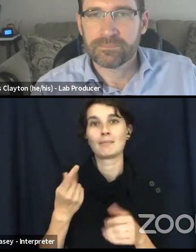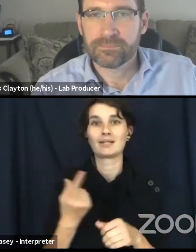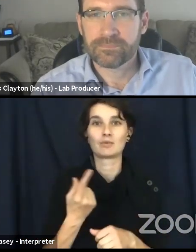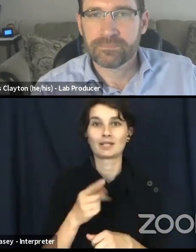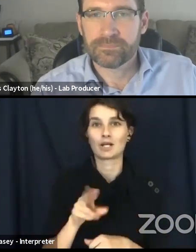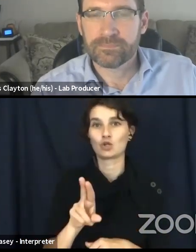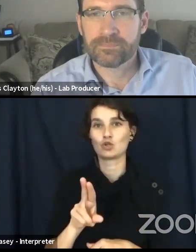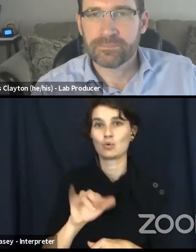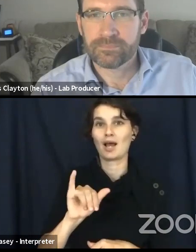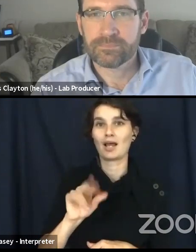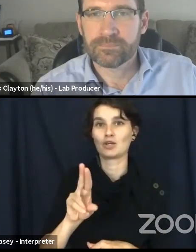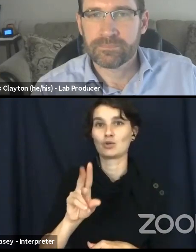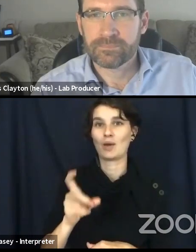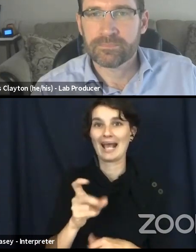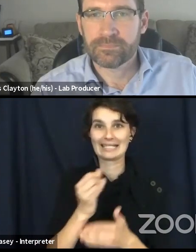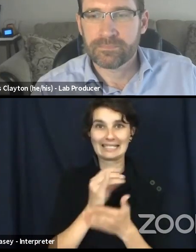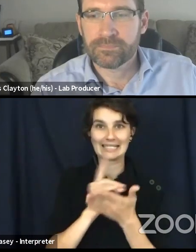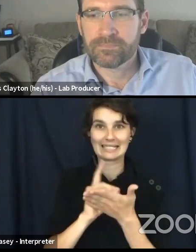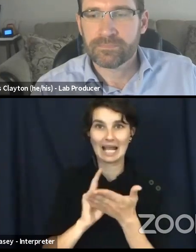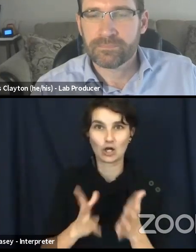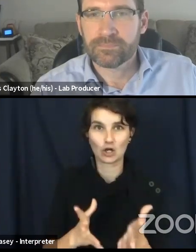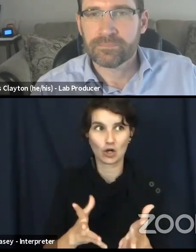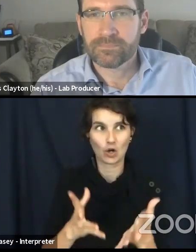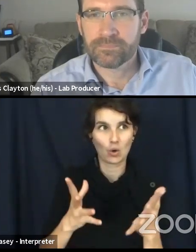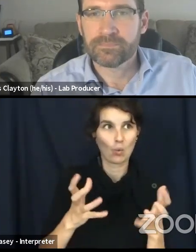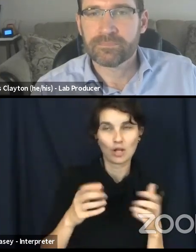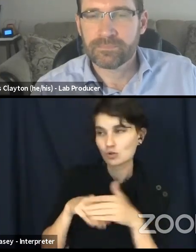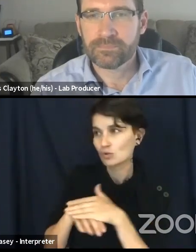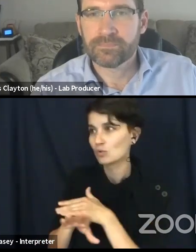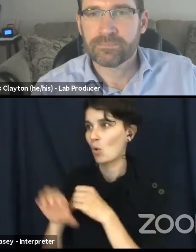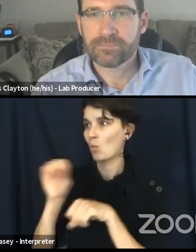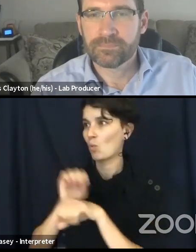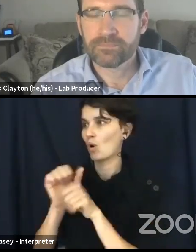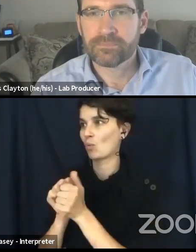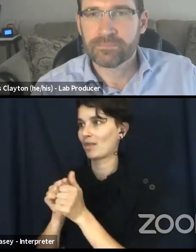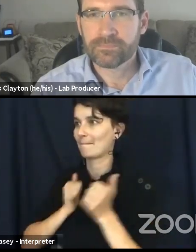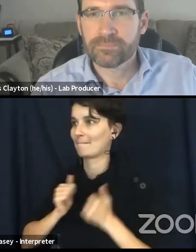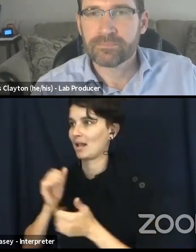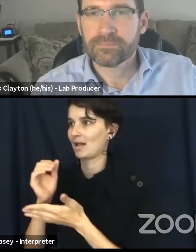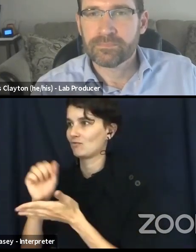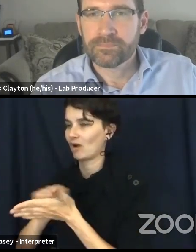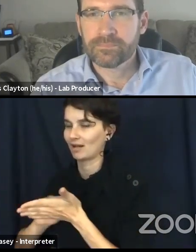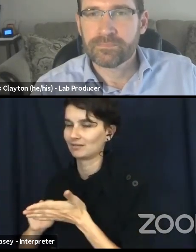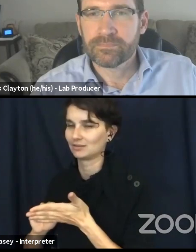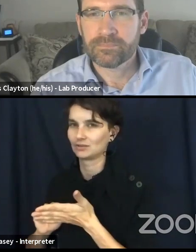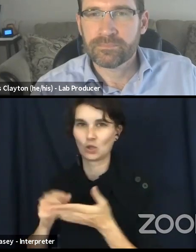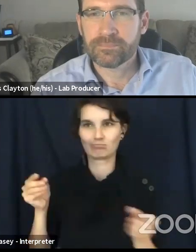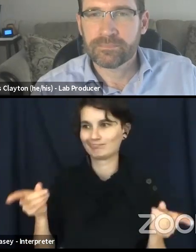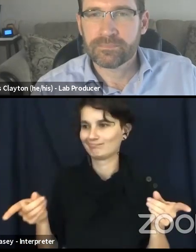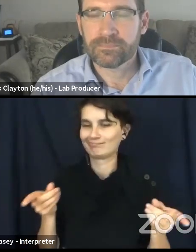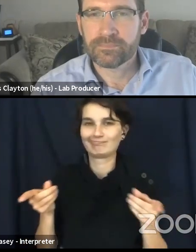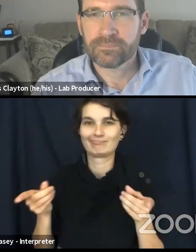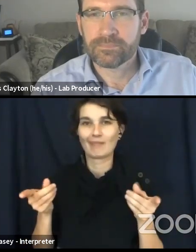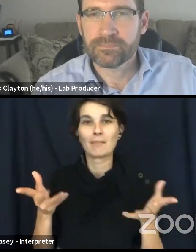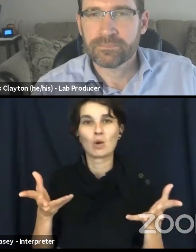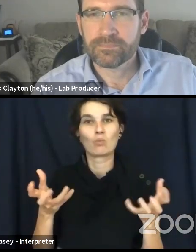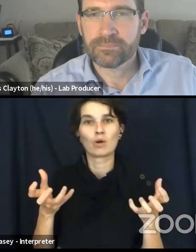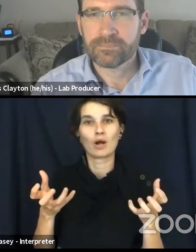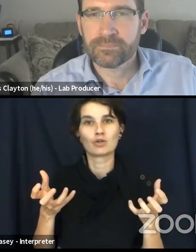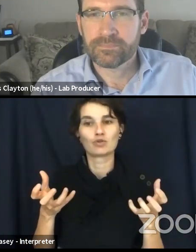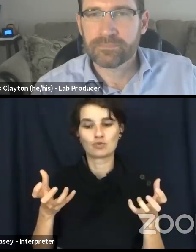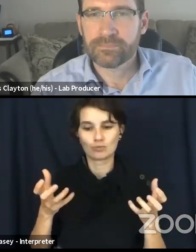designer looking to come in to work with a playwright. So it's kind of like we very much want to nurture the diversity of